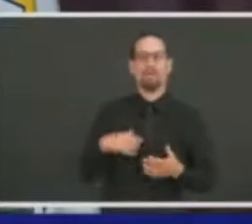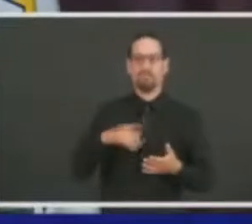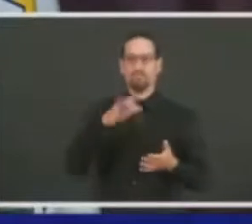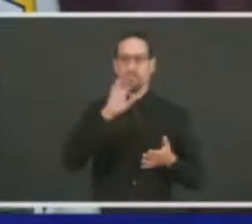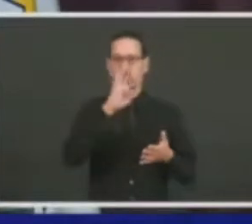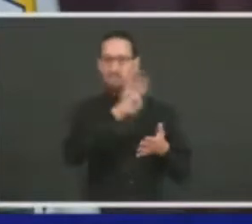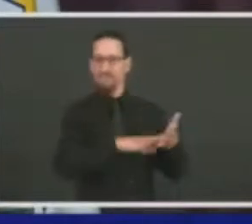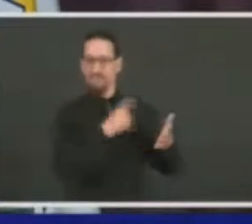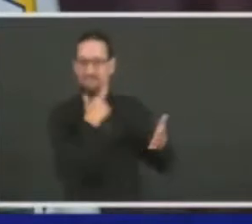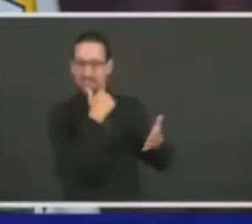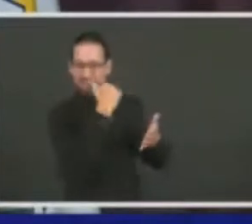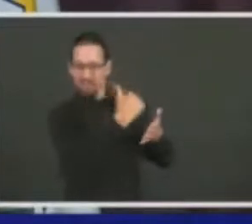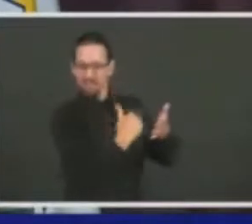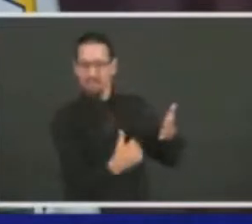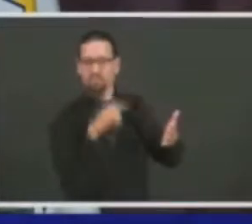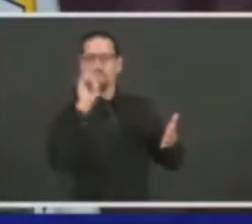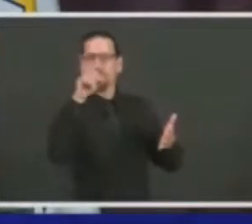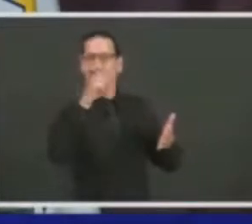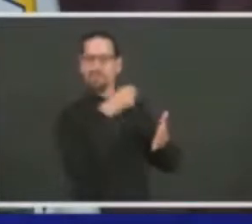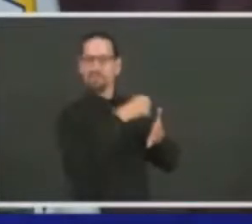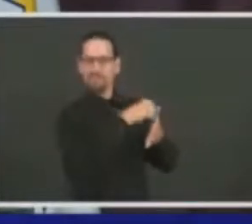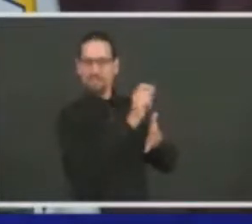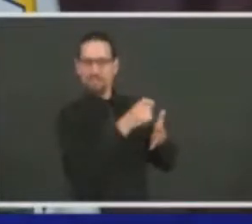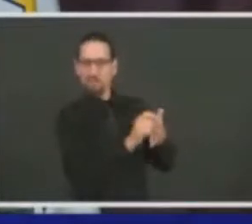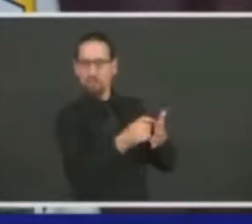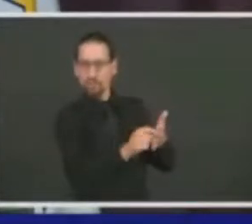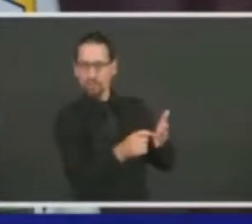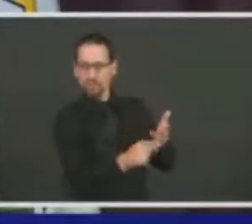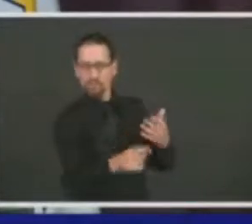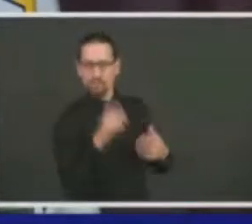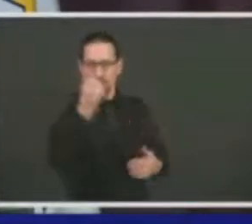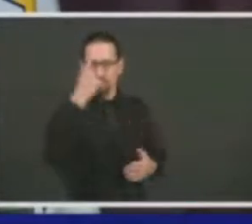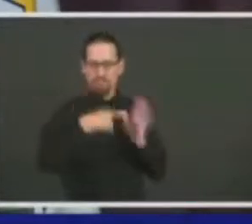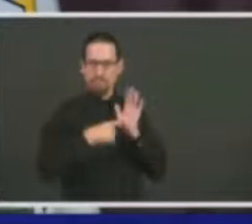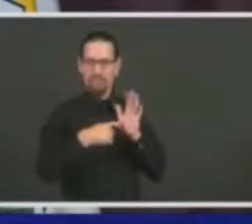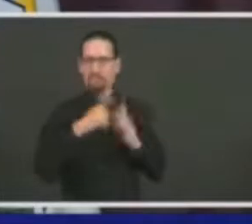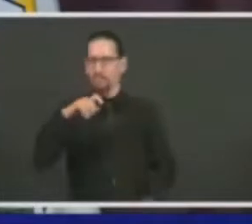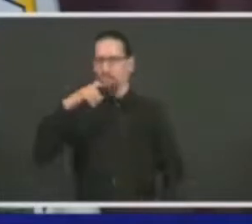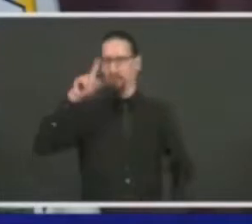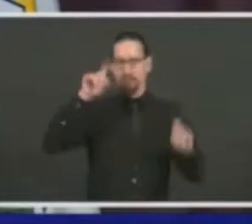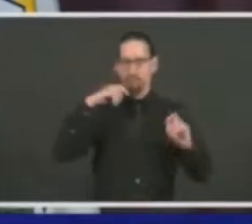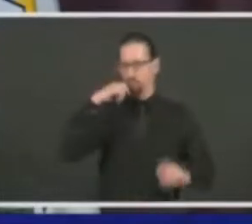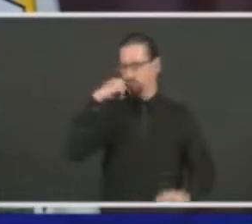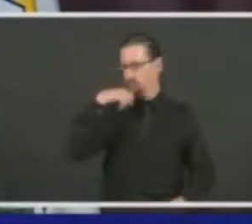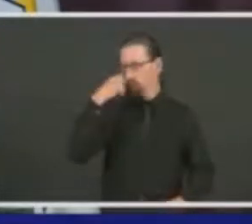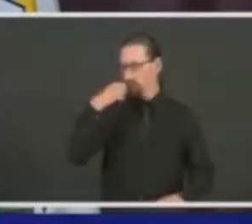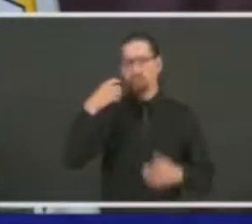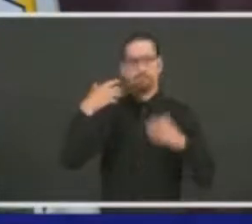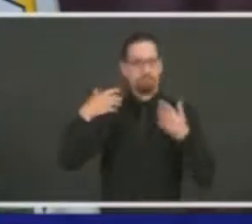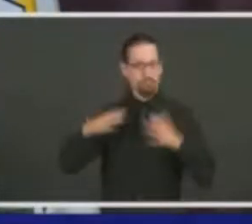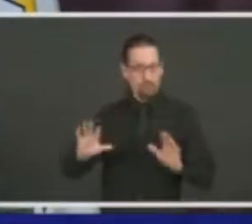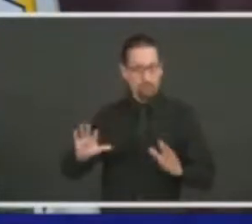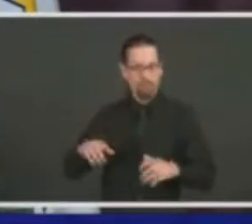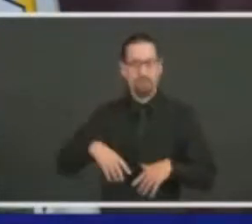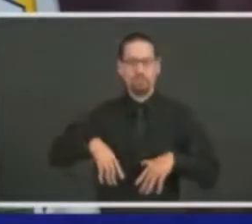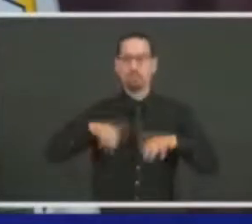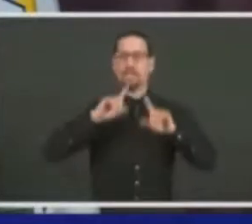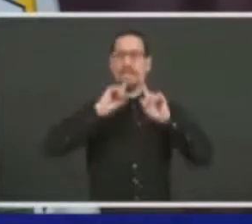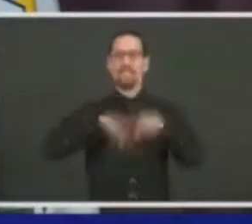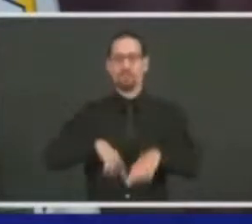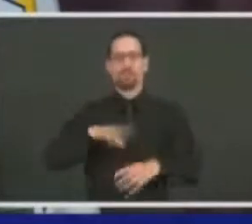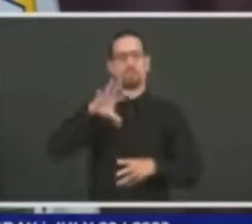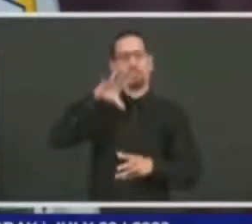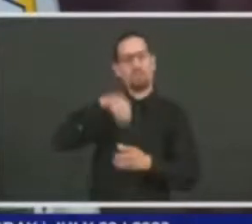the results of a test within 2 to 3 days. We'd be hard pressed we couldn't get that done next week. If school were starting next week,